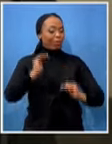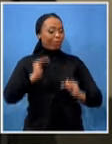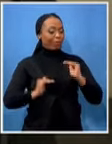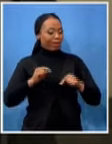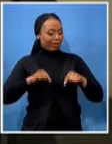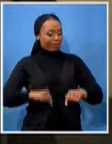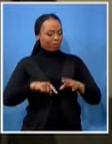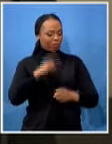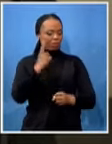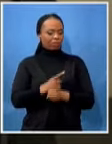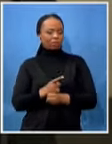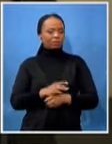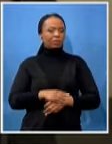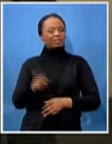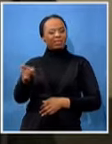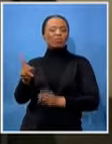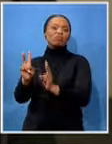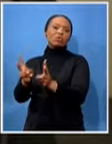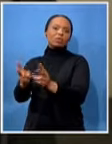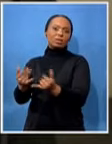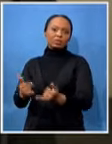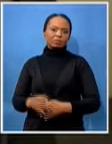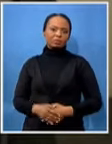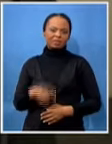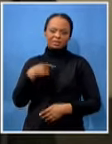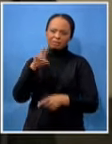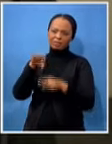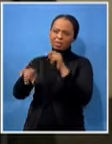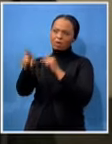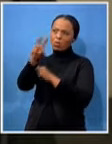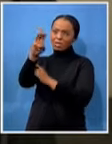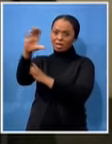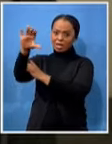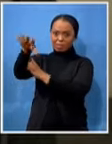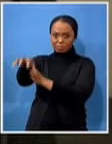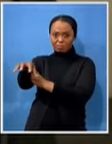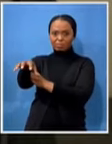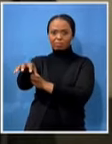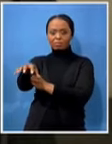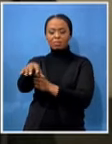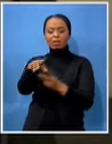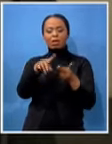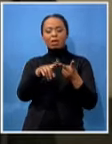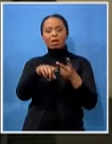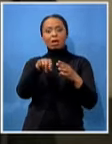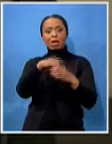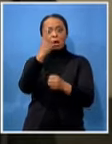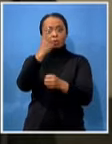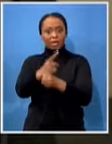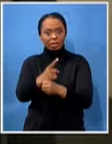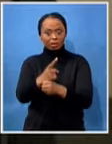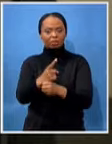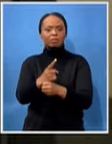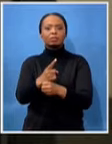Western Cape is going to be Gauteng, and then soon Eastern Cape will